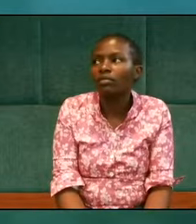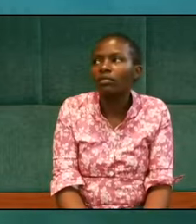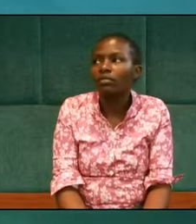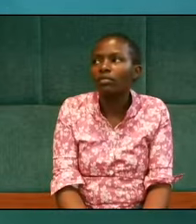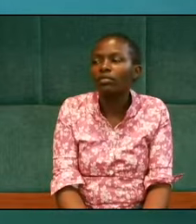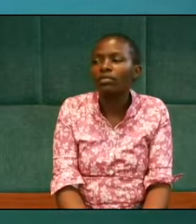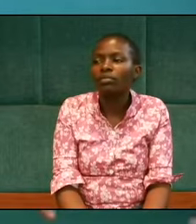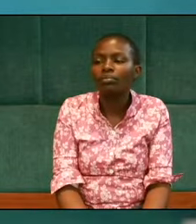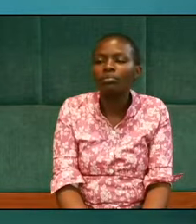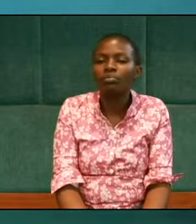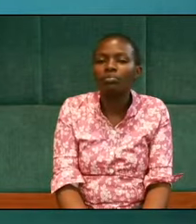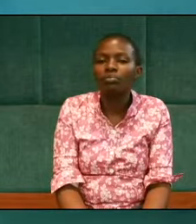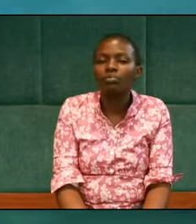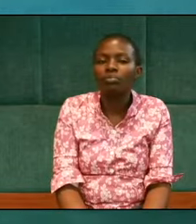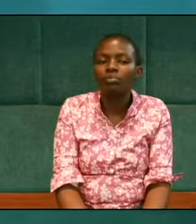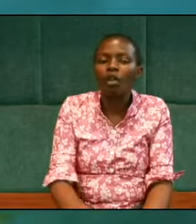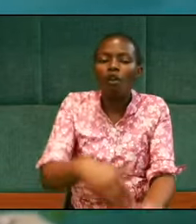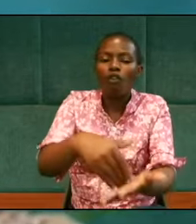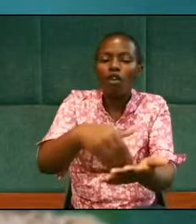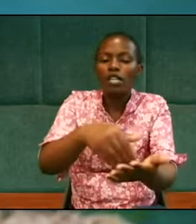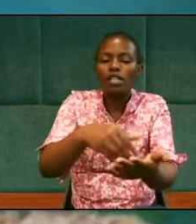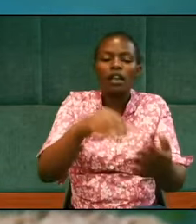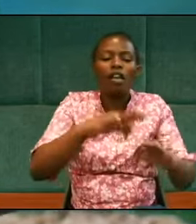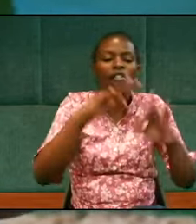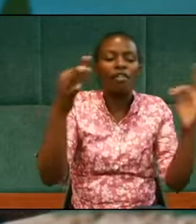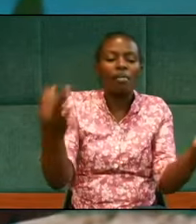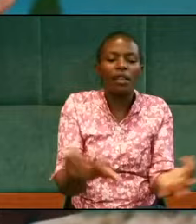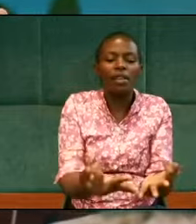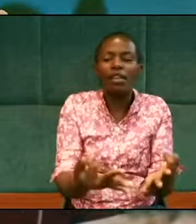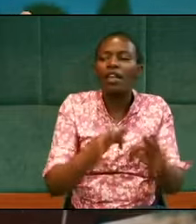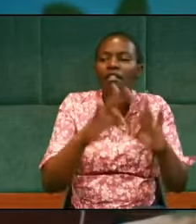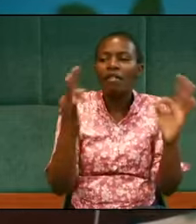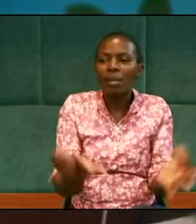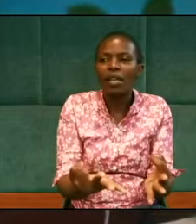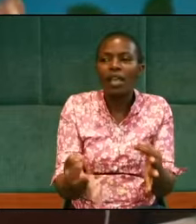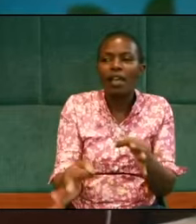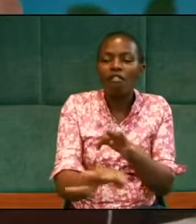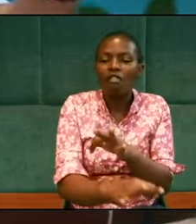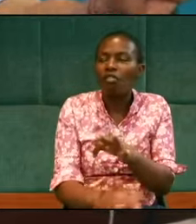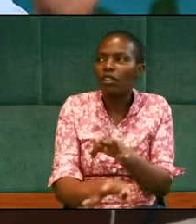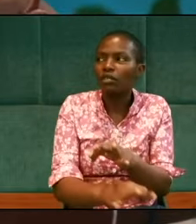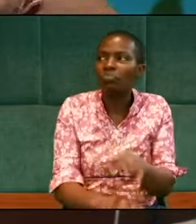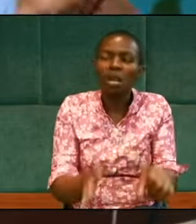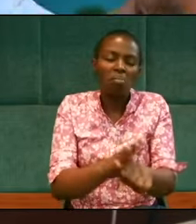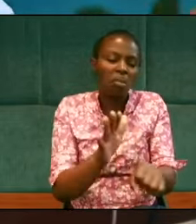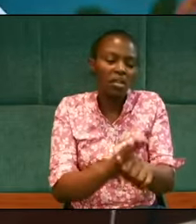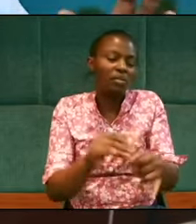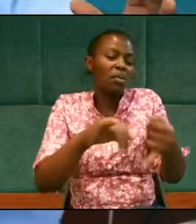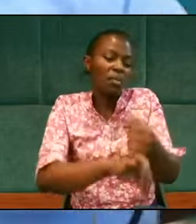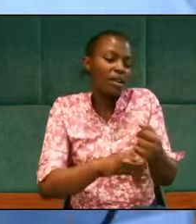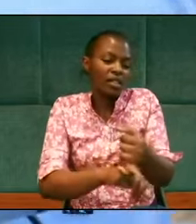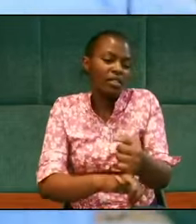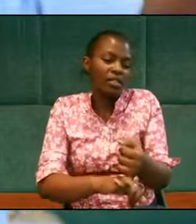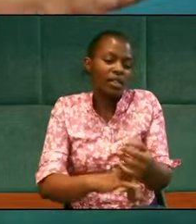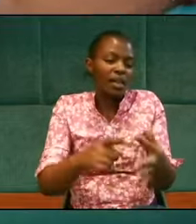Faulty family foundations. Many marriages begin on the wrong note. We want to deal with those faulty